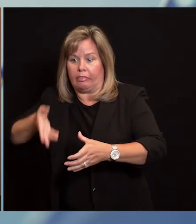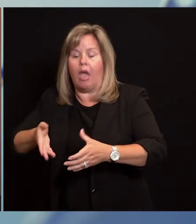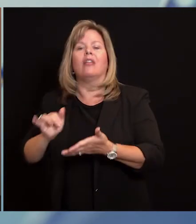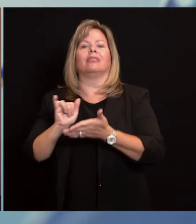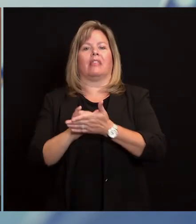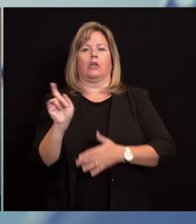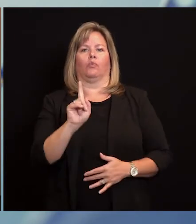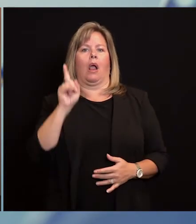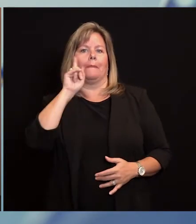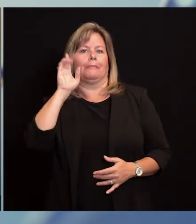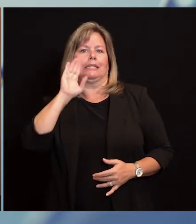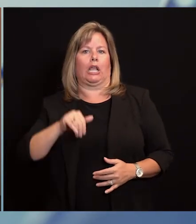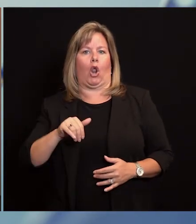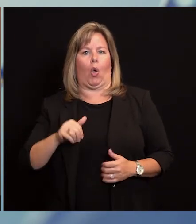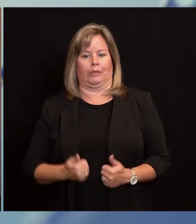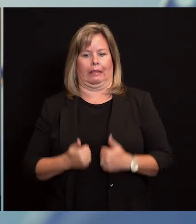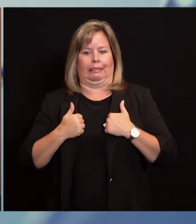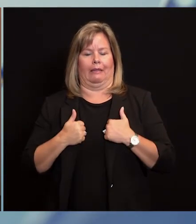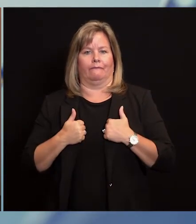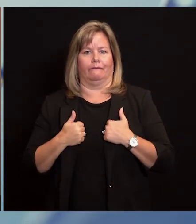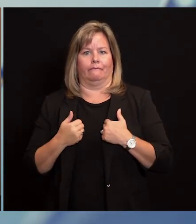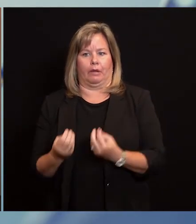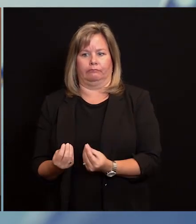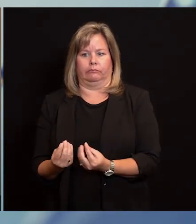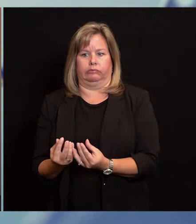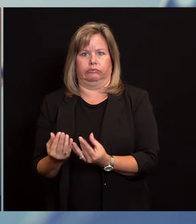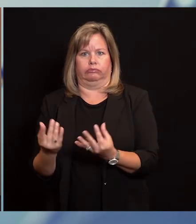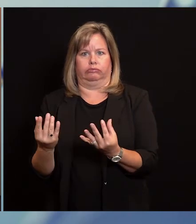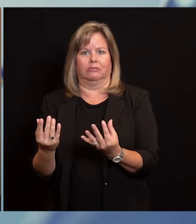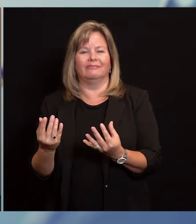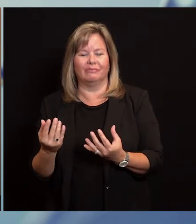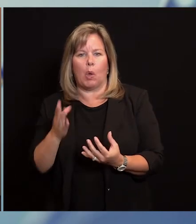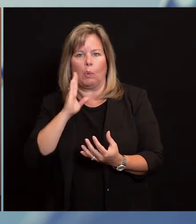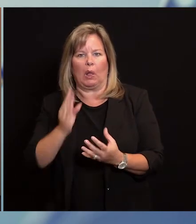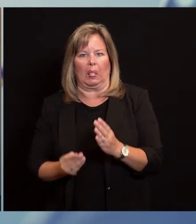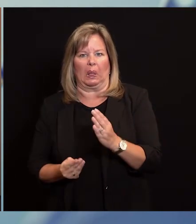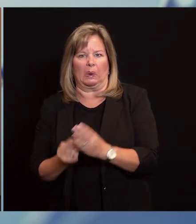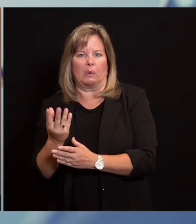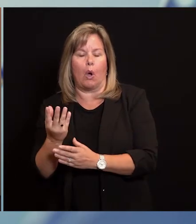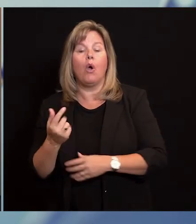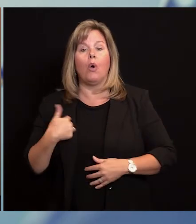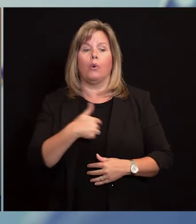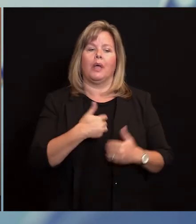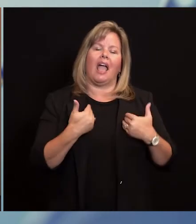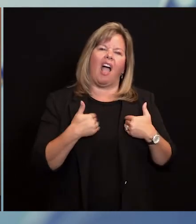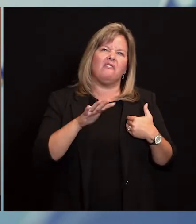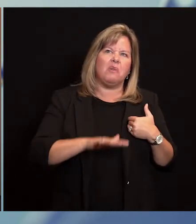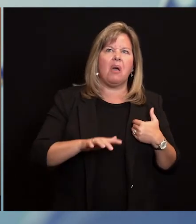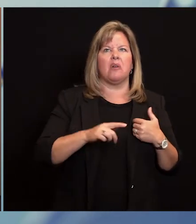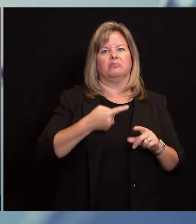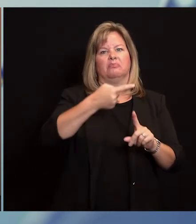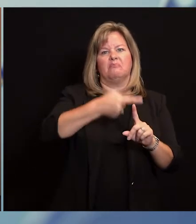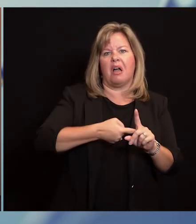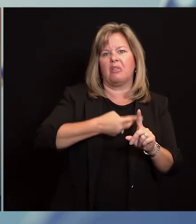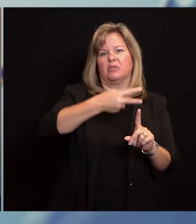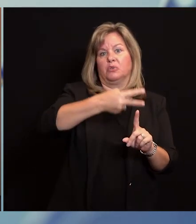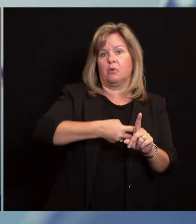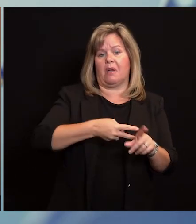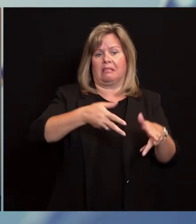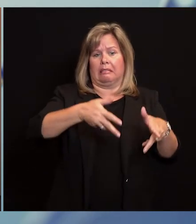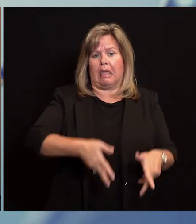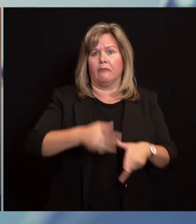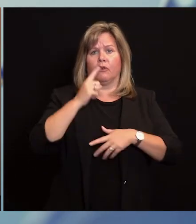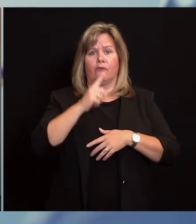incubators for mosquitoes. We still have probably another month or two of mosquito season. We